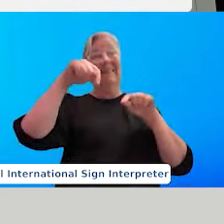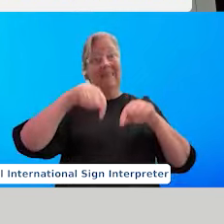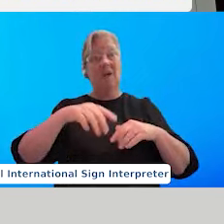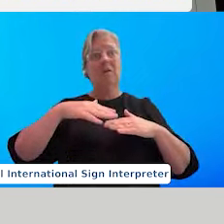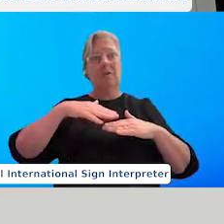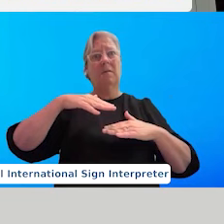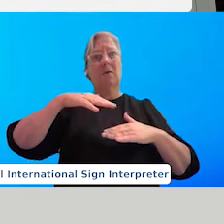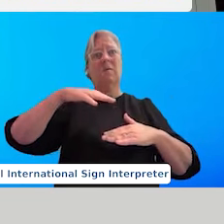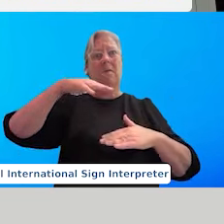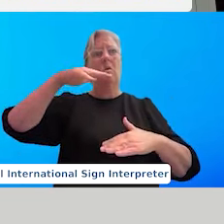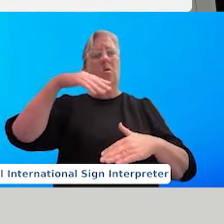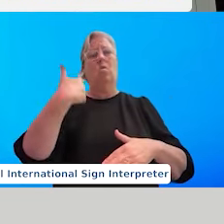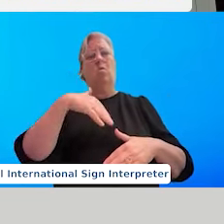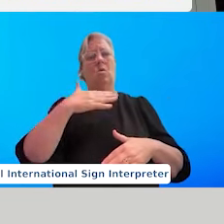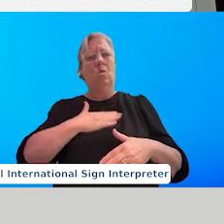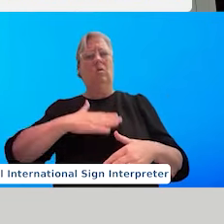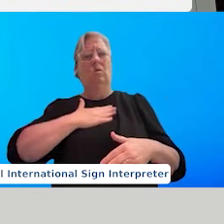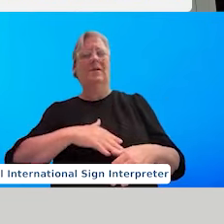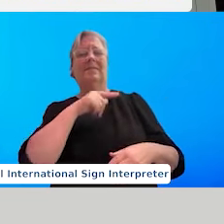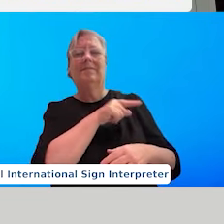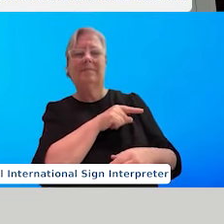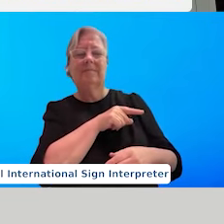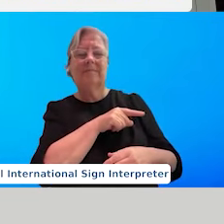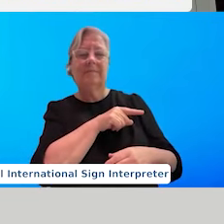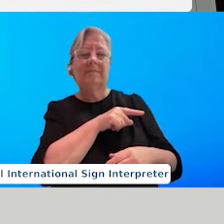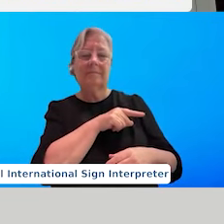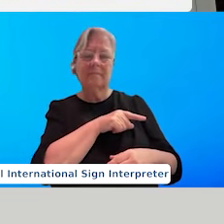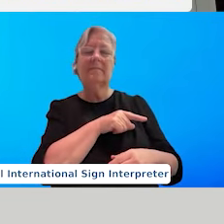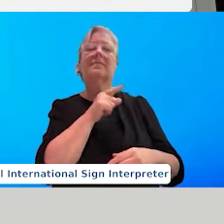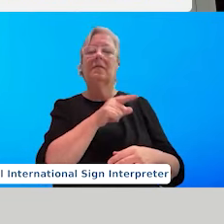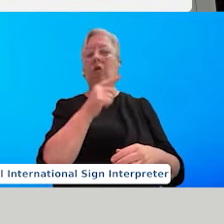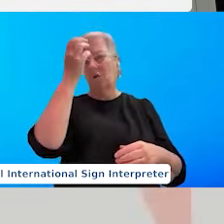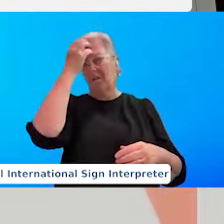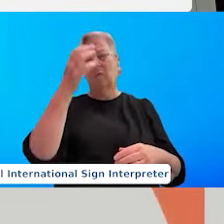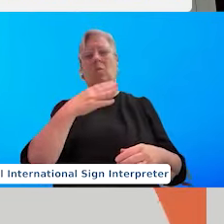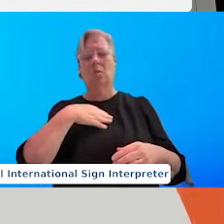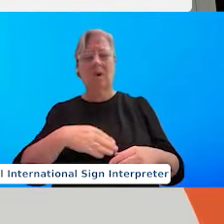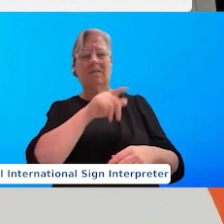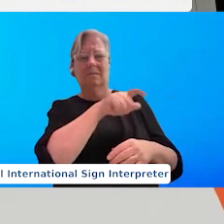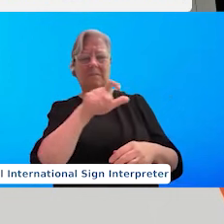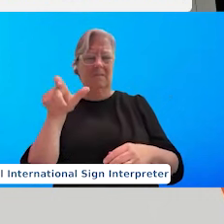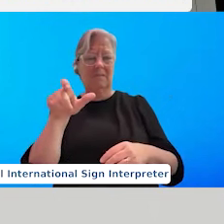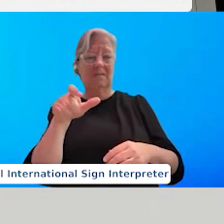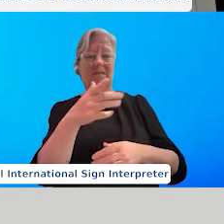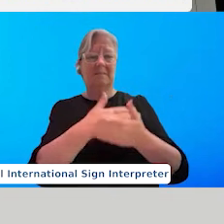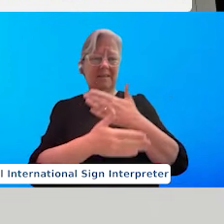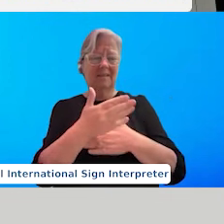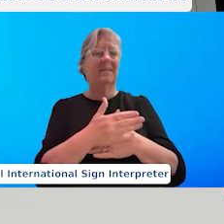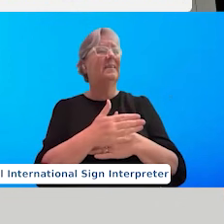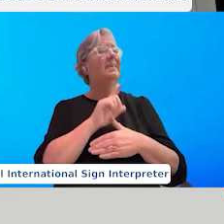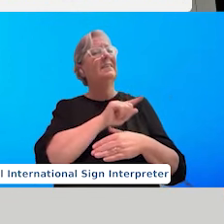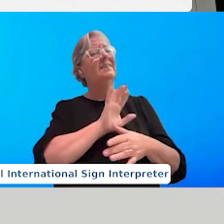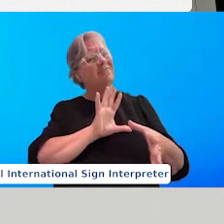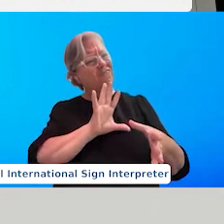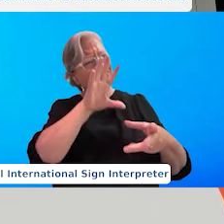here, next is the projects, like a foster family projects. We initiated like for a couple